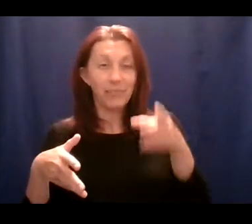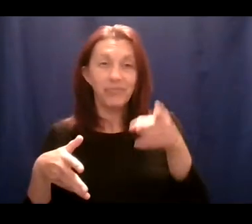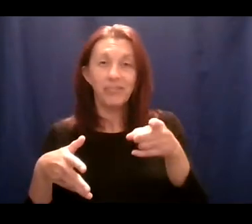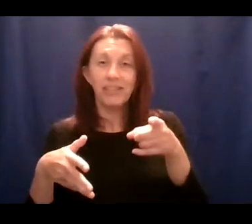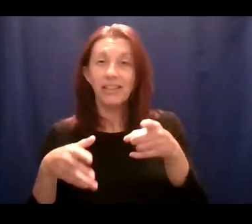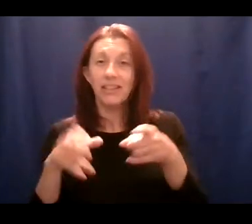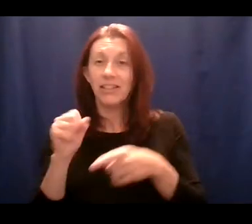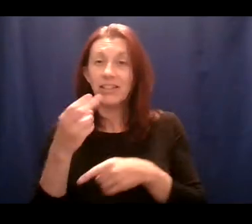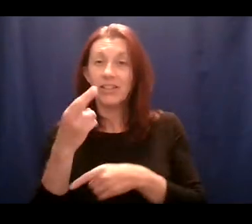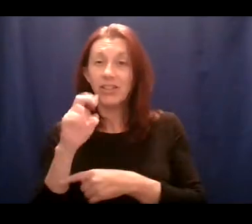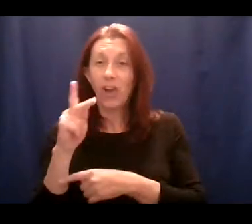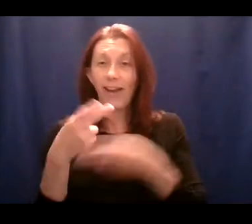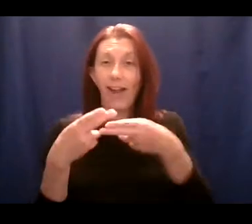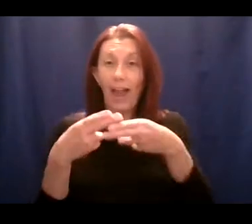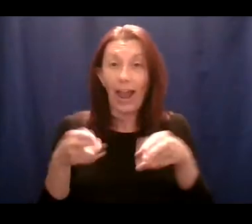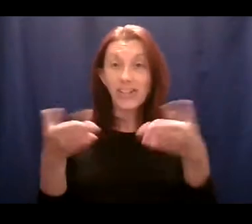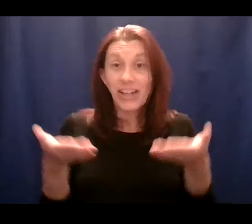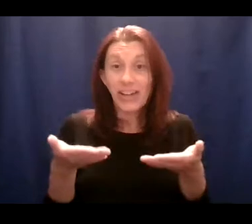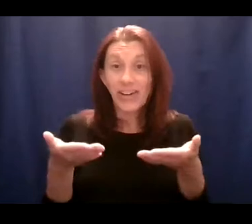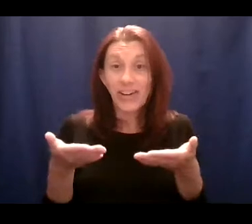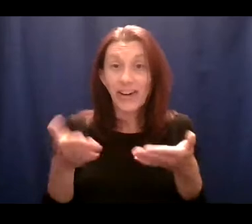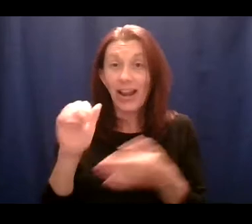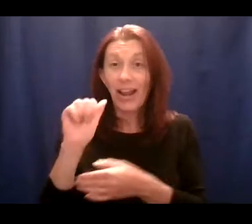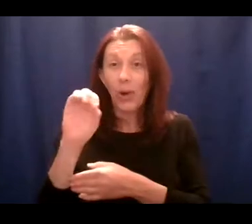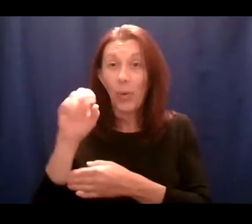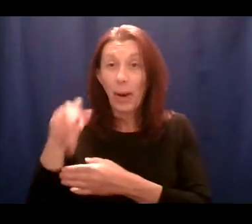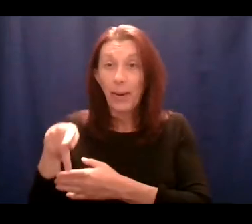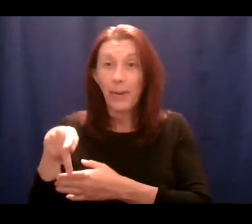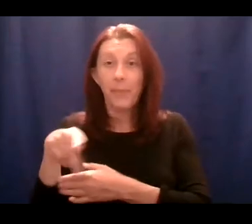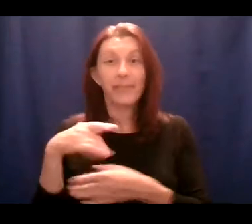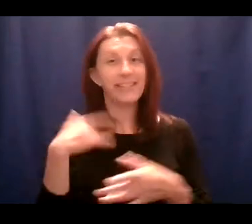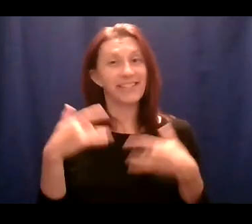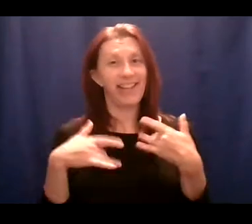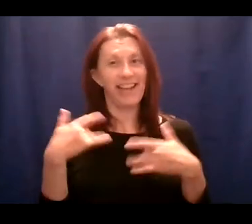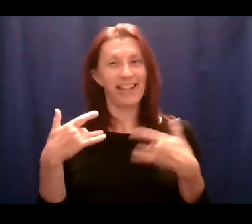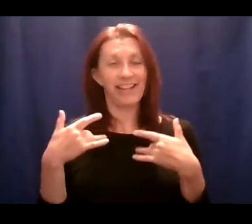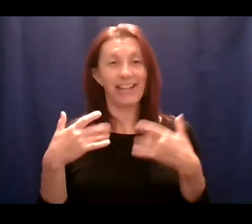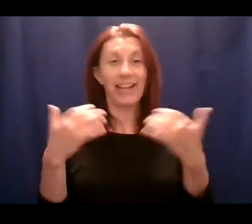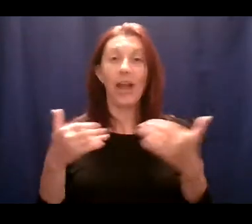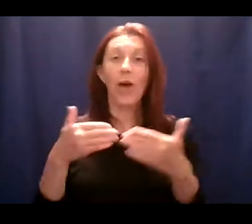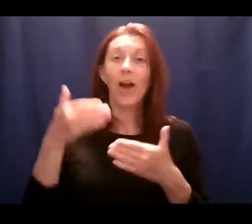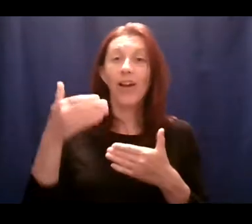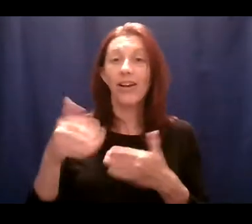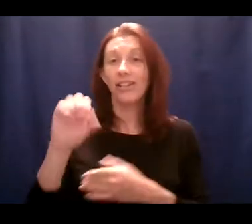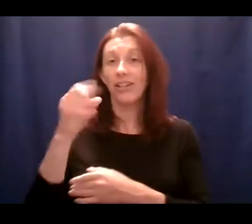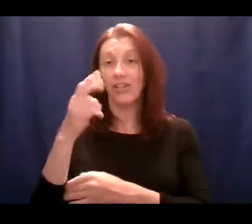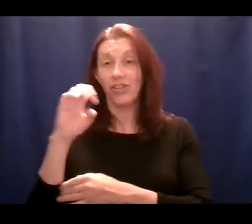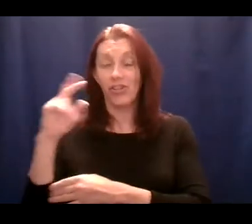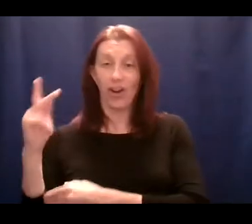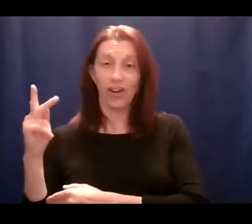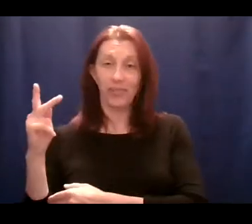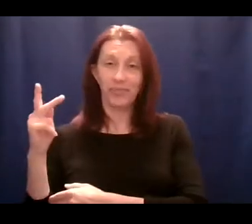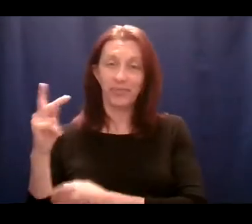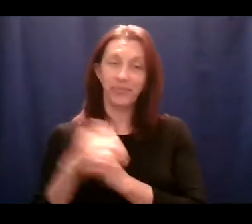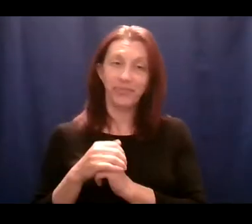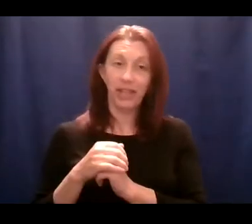the aquarium, which is pretty exciting. All right, let's move on to another shark to explore. And while we get ready